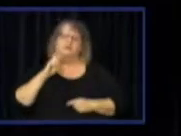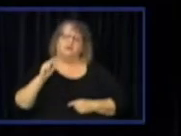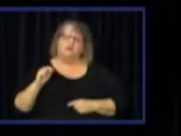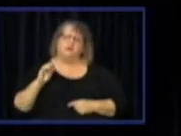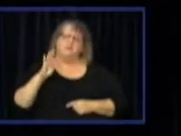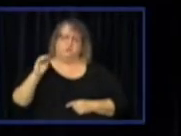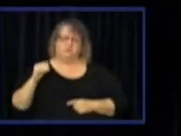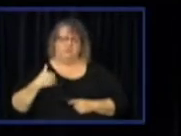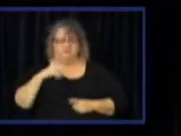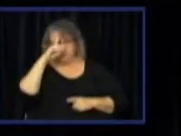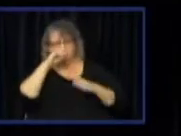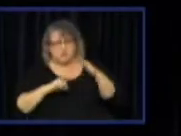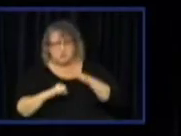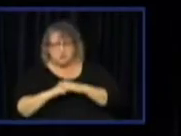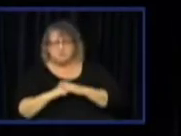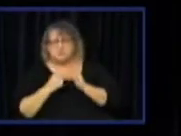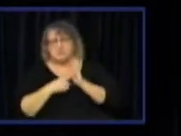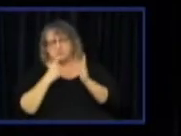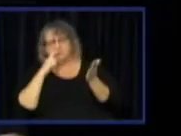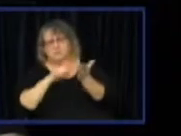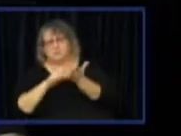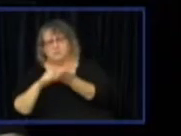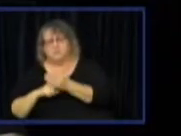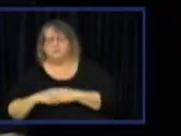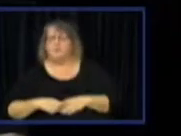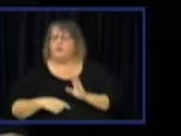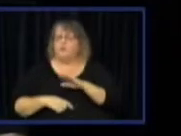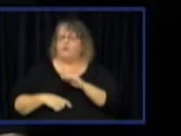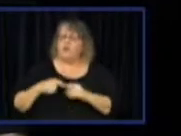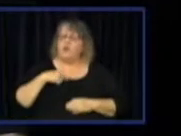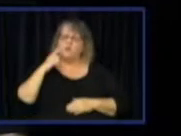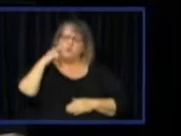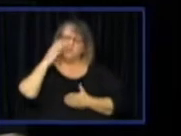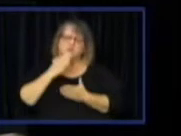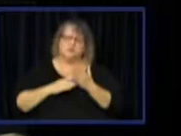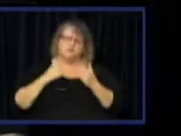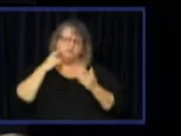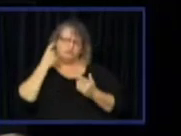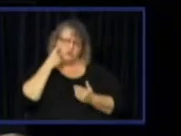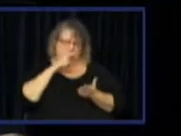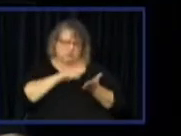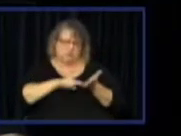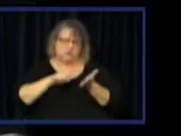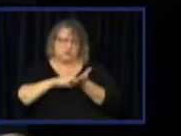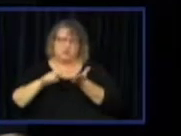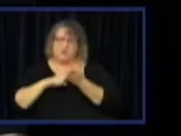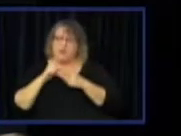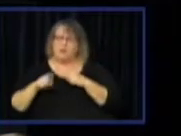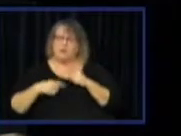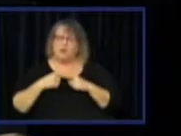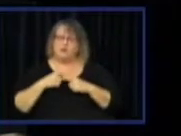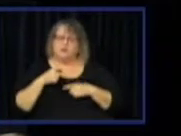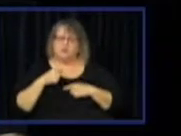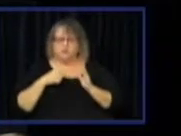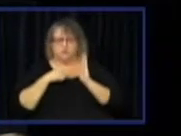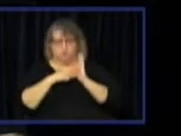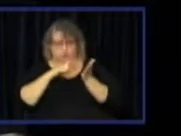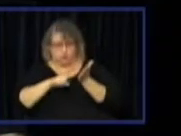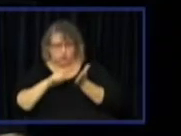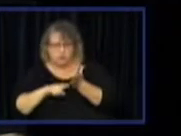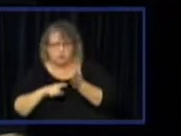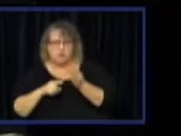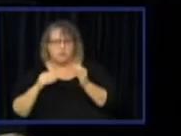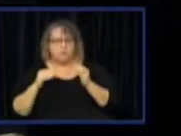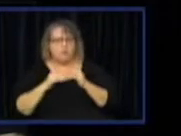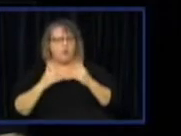and 40s even with strokes. Well, I know that there was been some recent research that is showing that more and